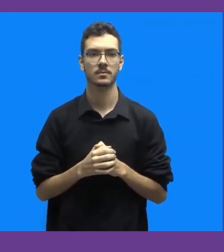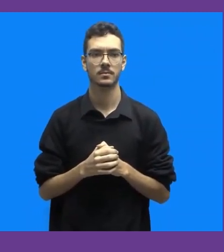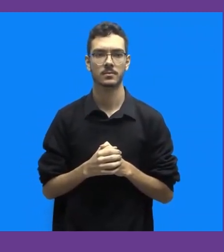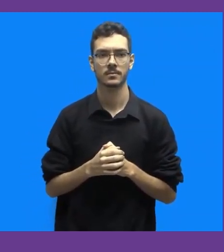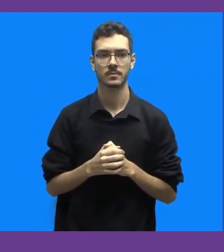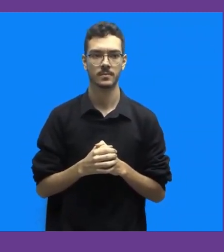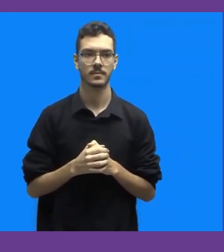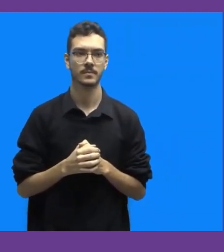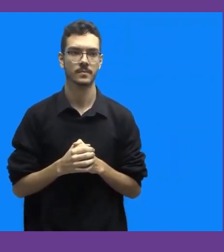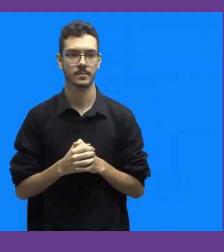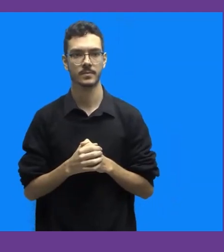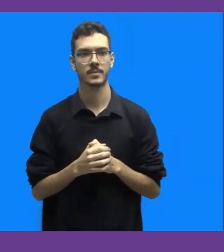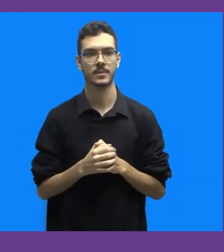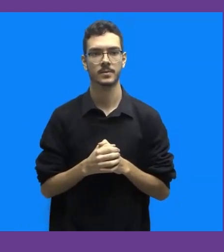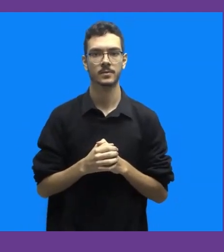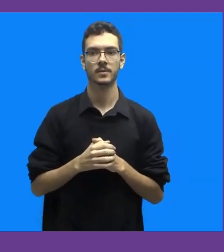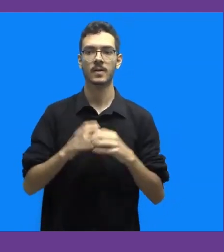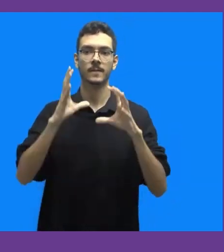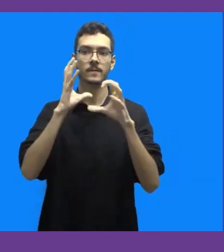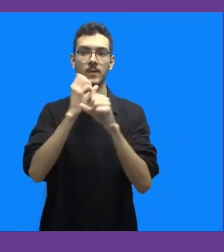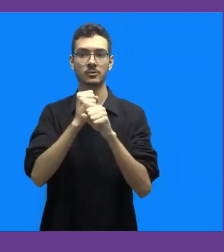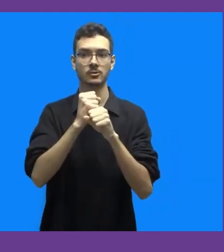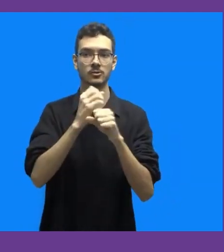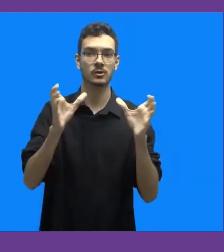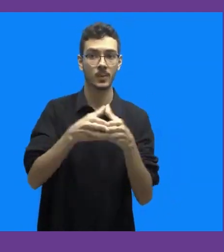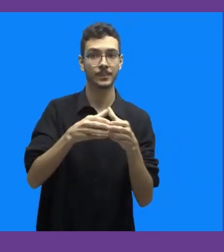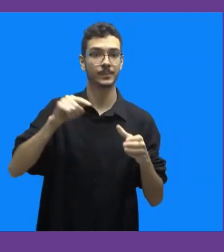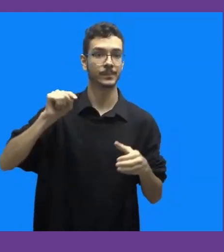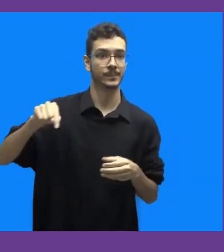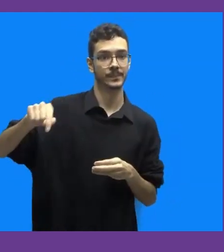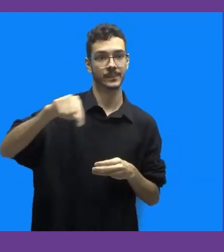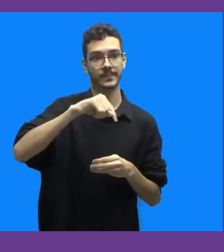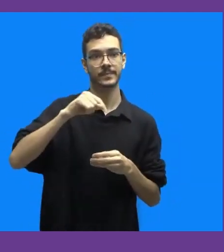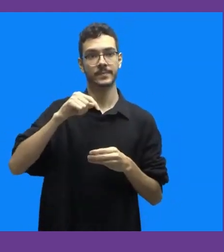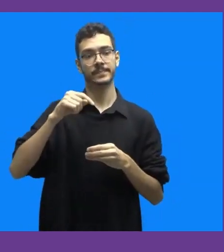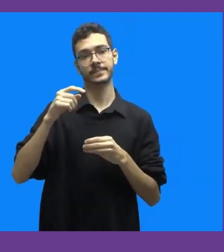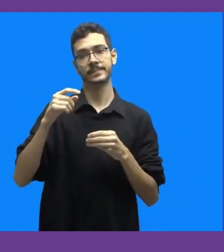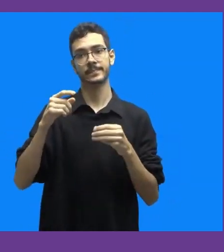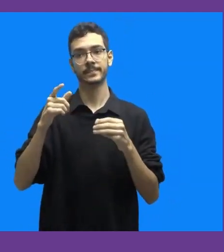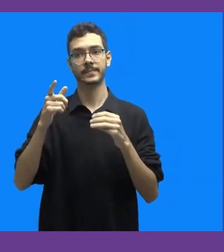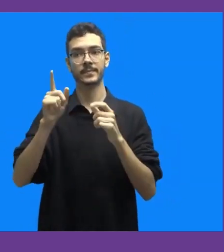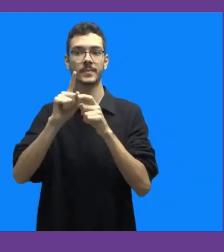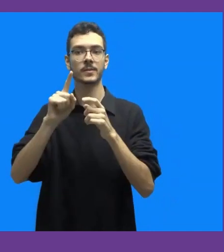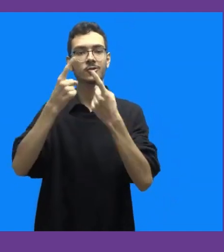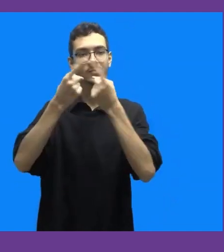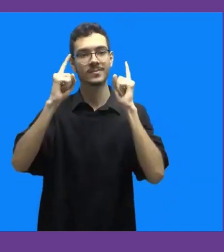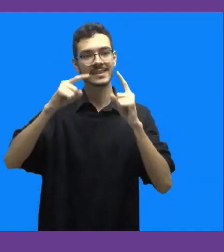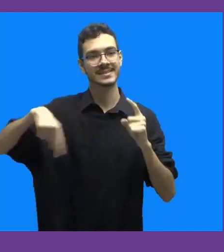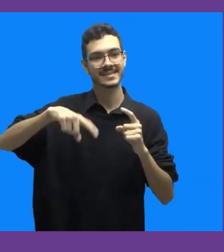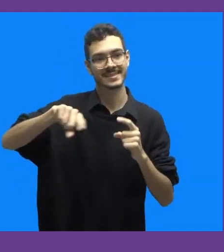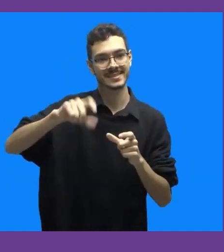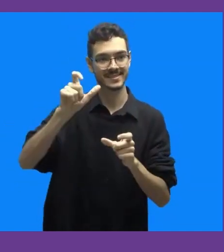many of you have this. So we had representatives from estates who would look after all the buildings, would look after security. We had representatives from the library,